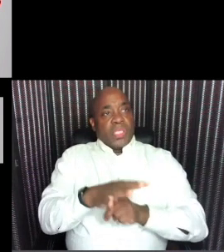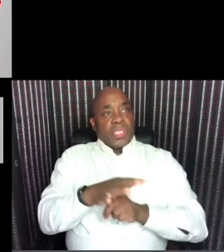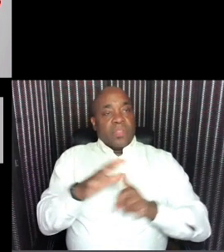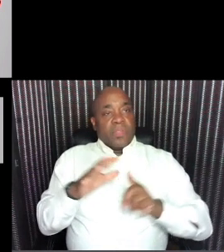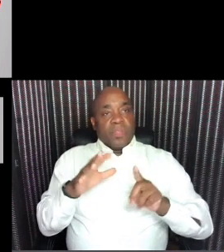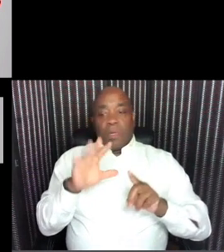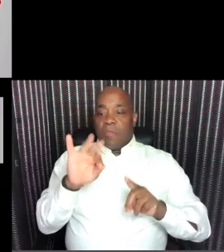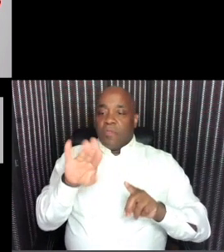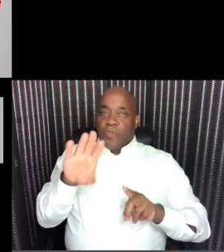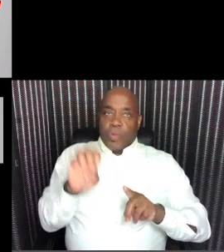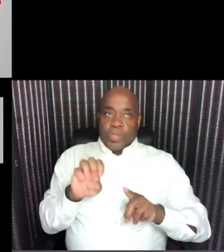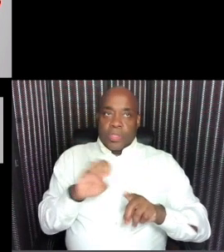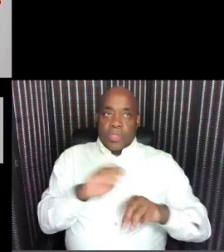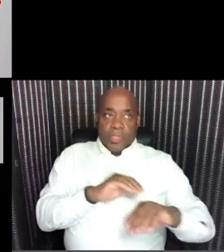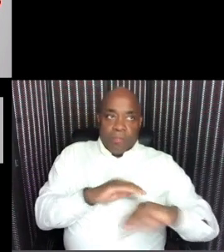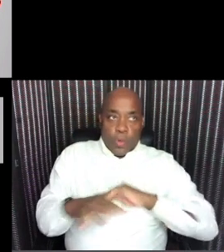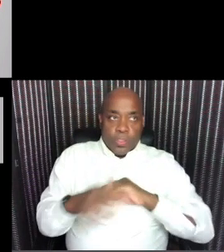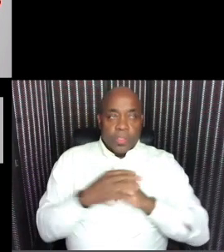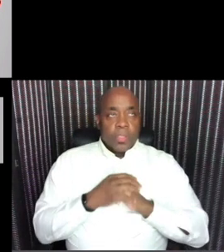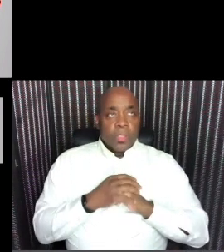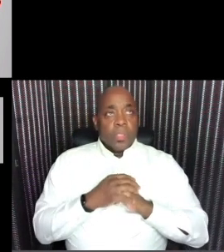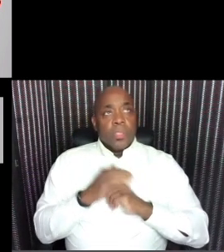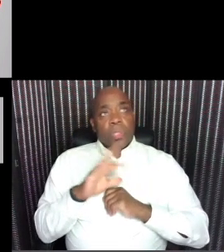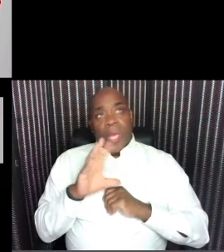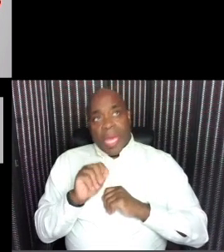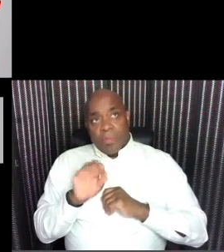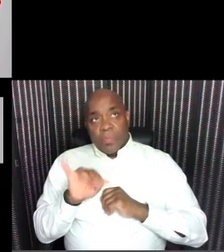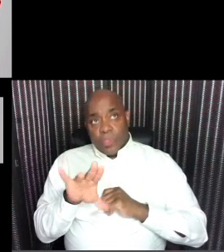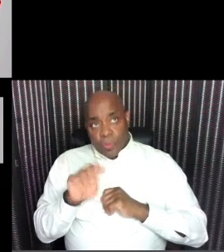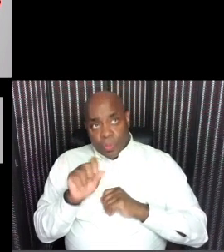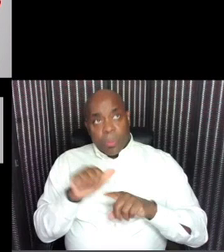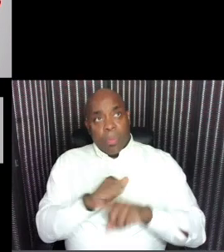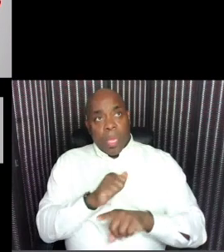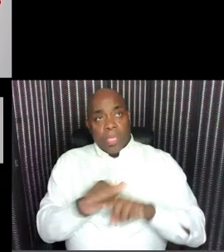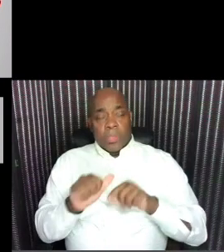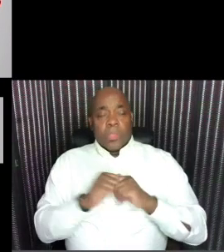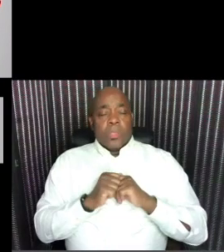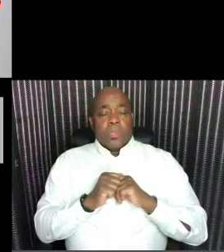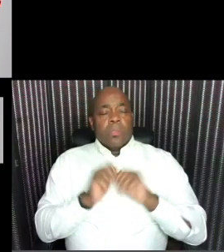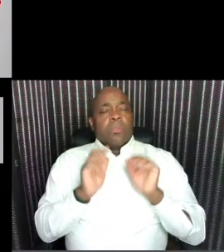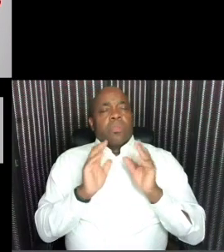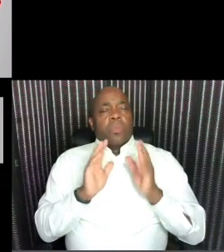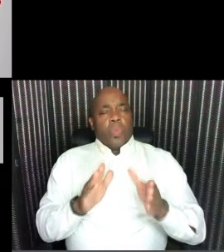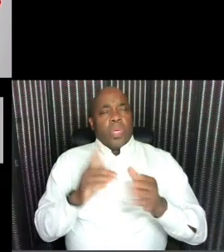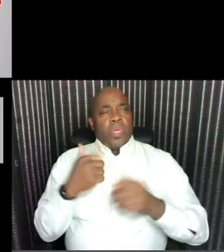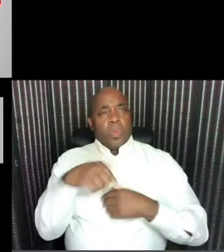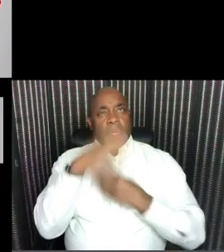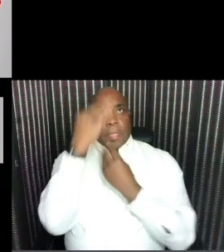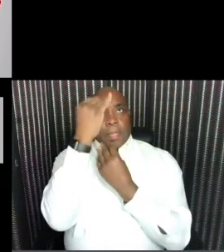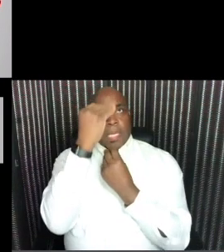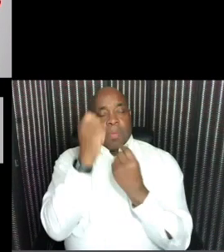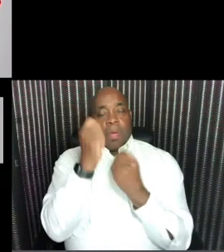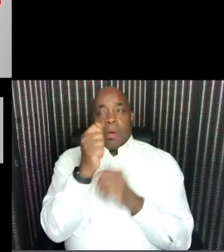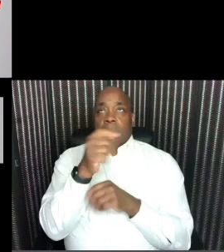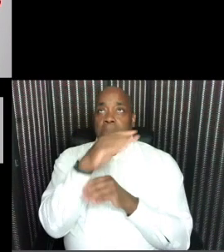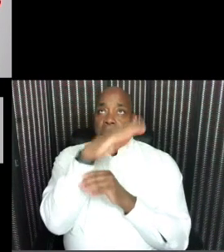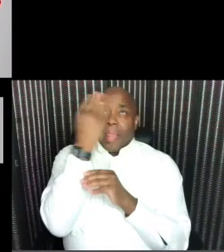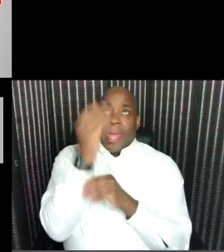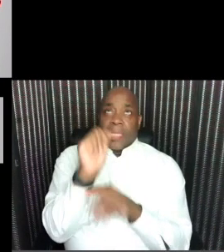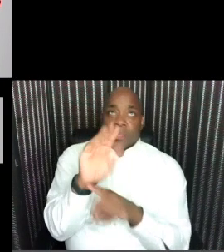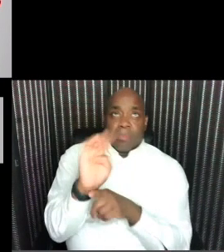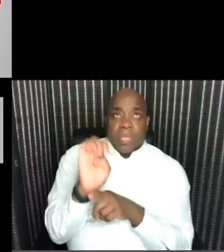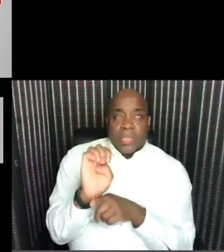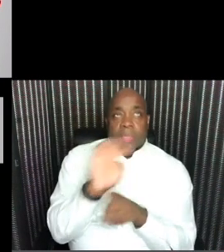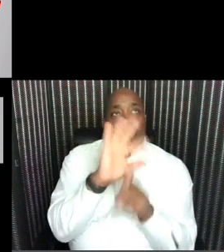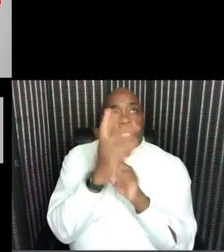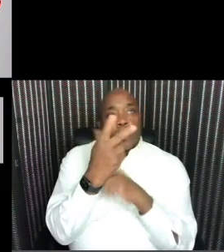So for Afrofuturists and Afrofuturist practice, there is a way that we can think about Black spaces and Black cultural production